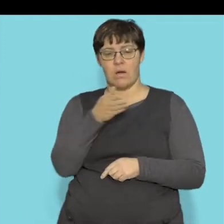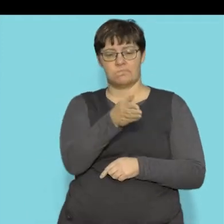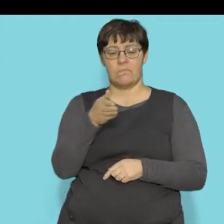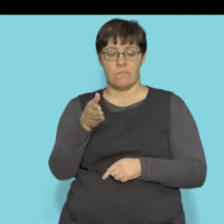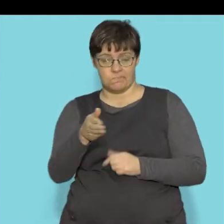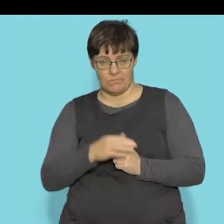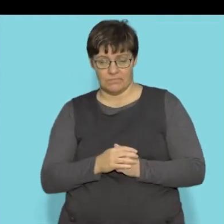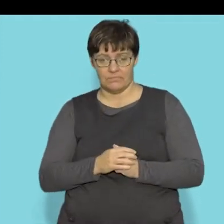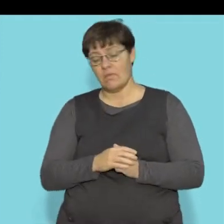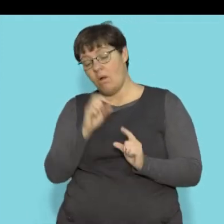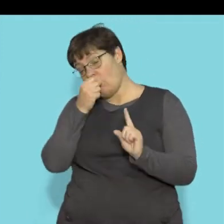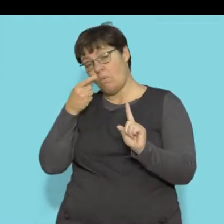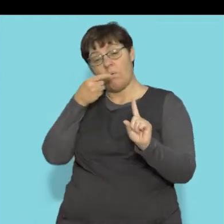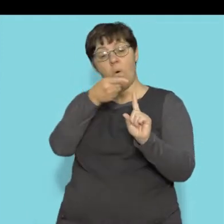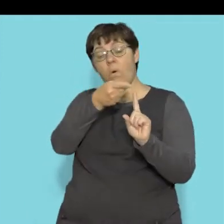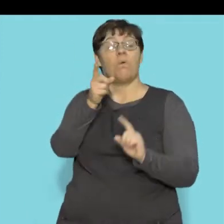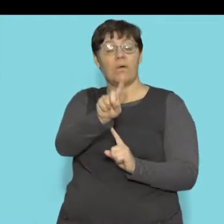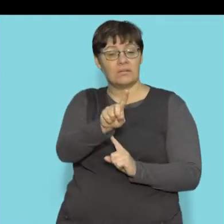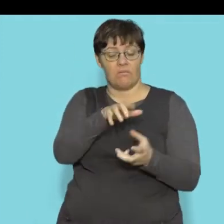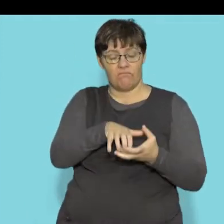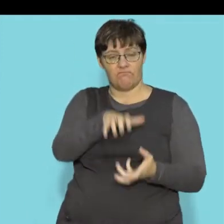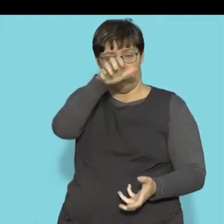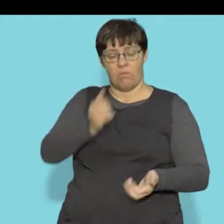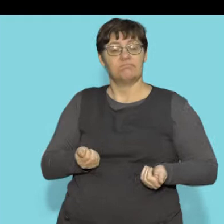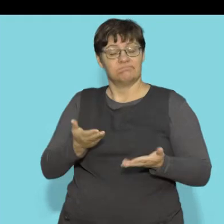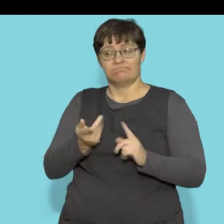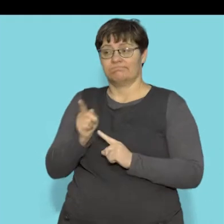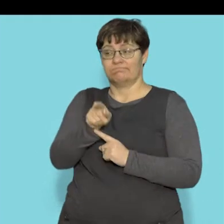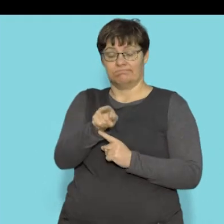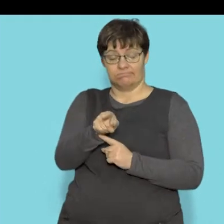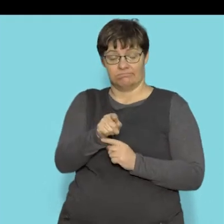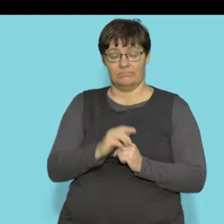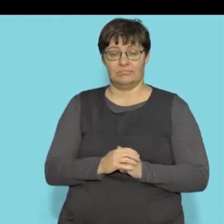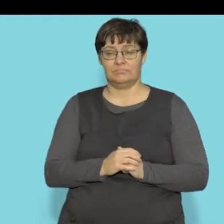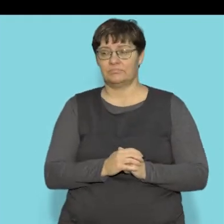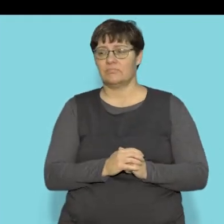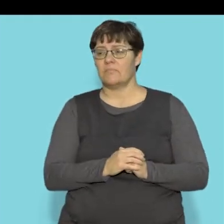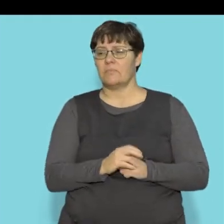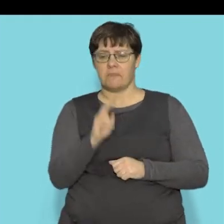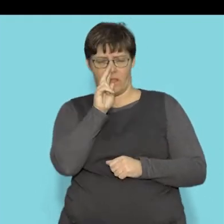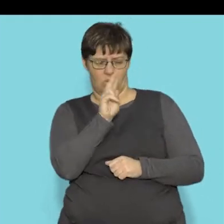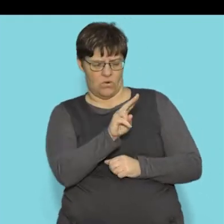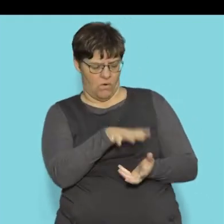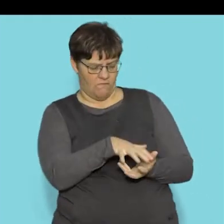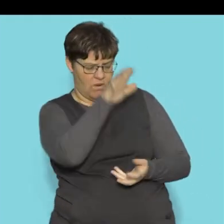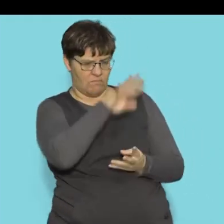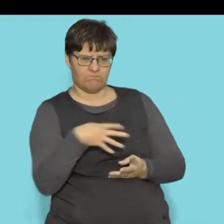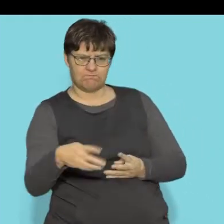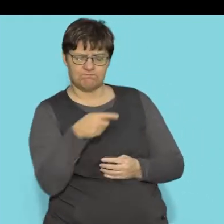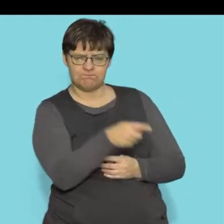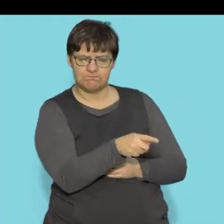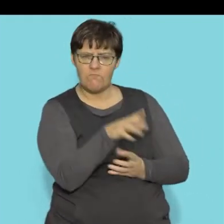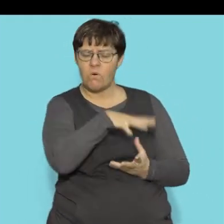present, and we know that our end goal is to have volume expressed as this. But if I look at my volume